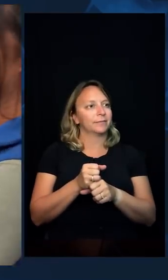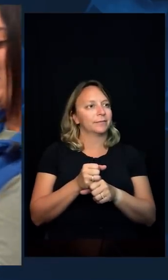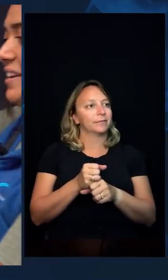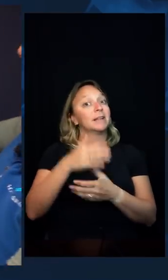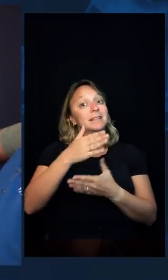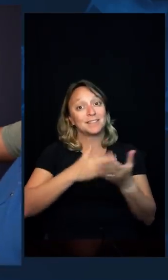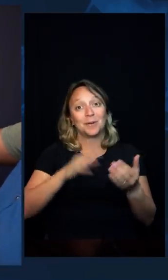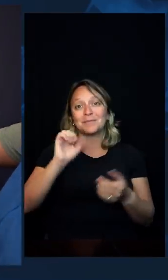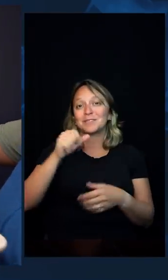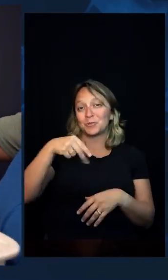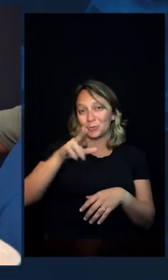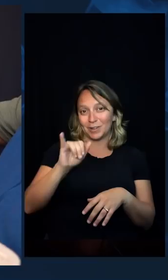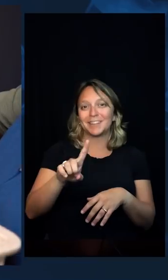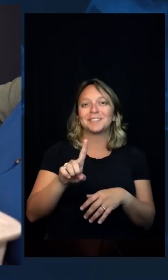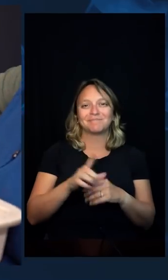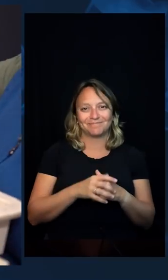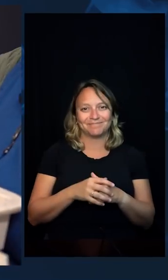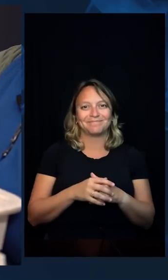some squid.